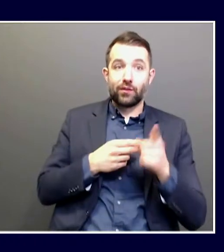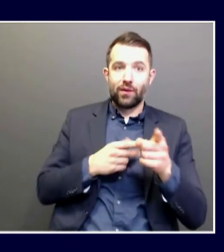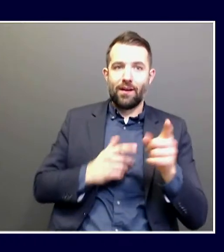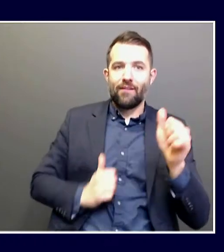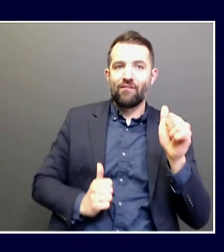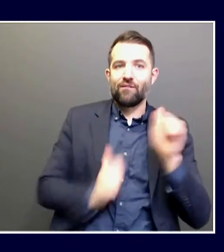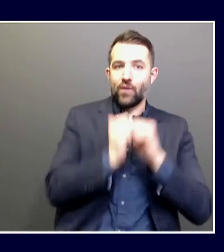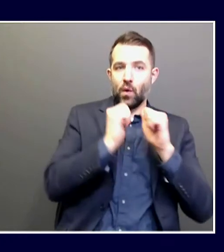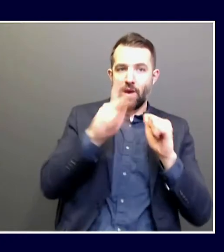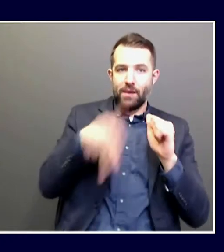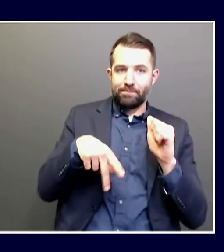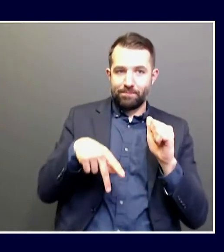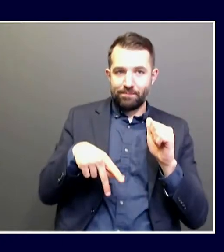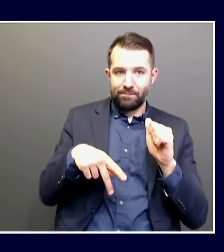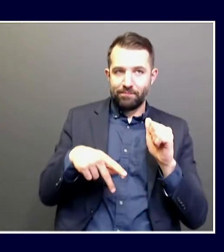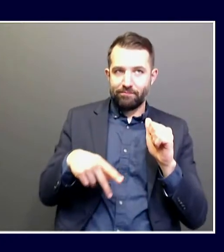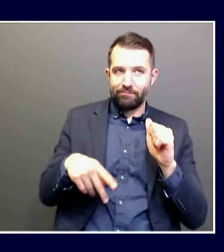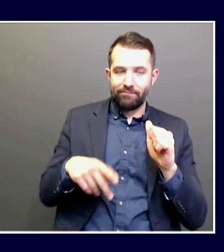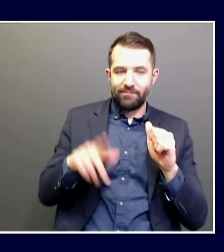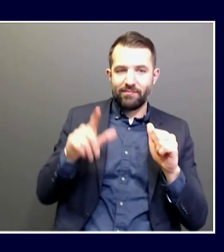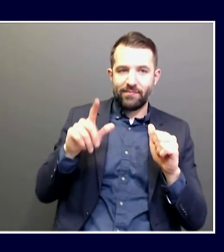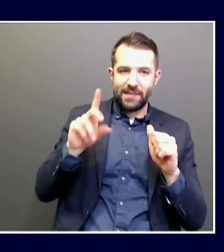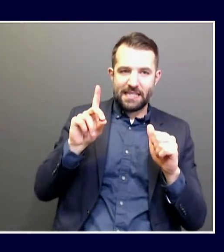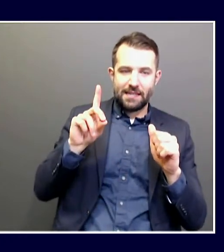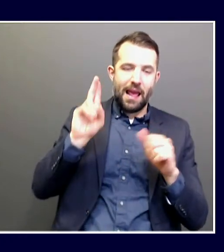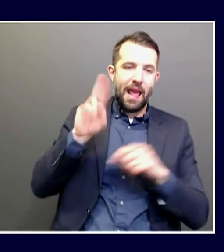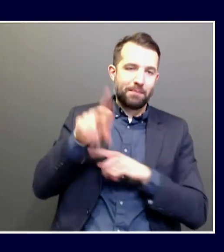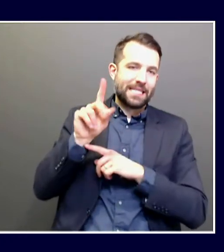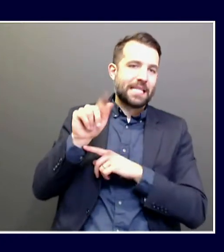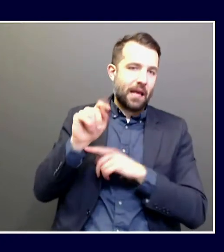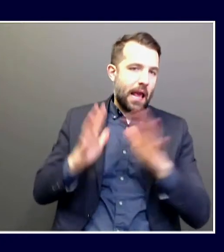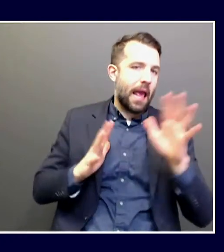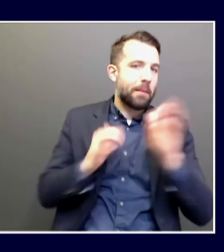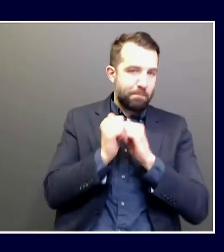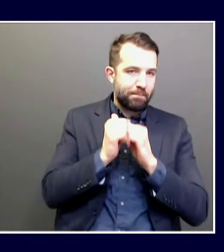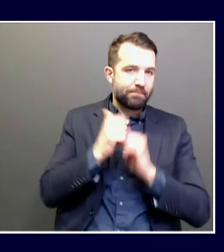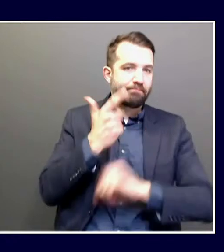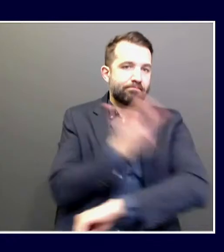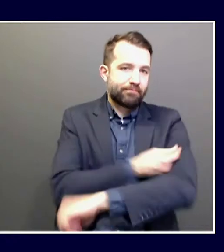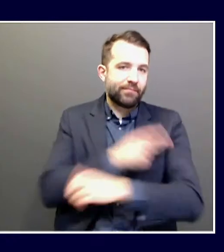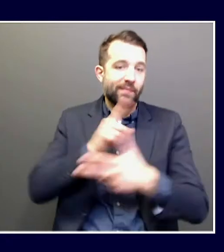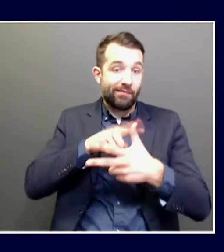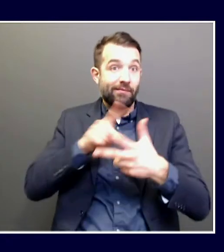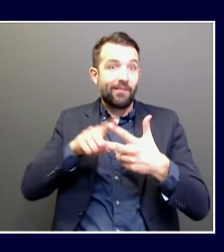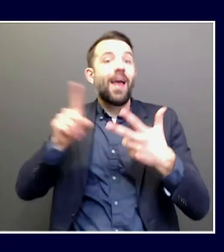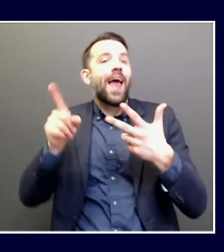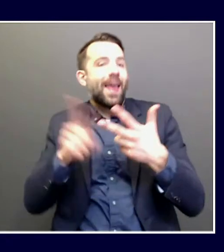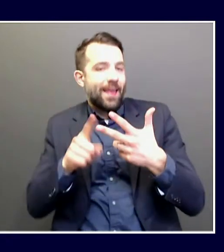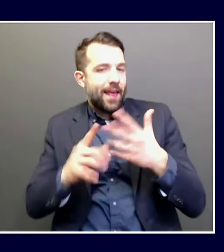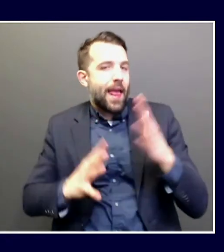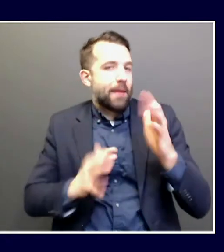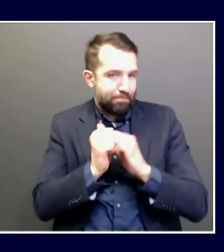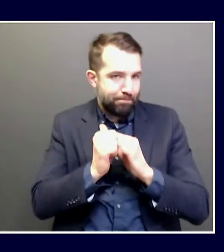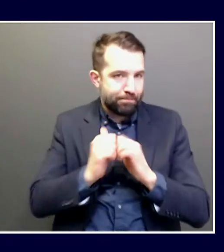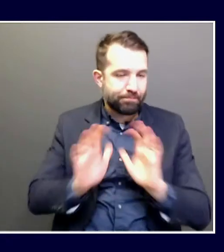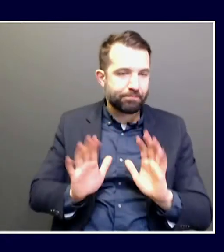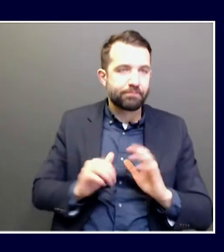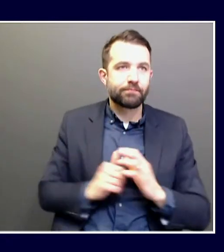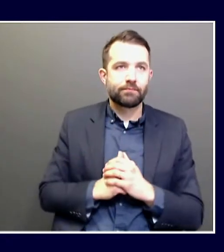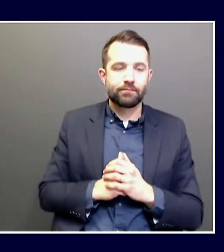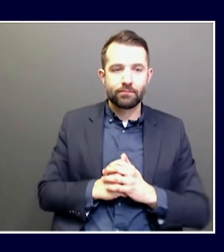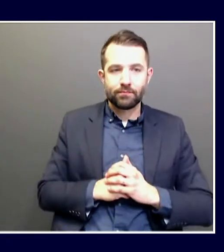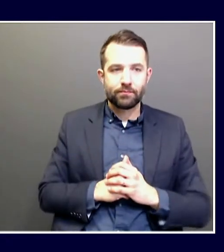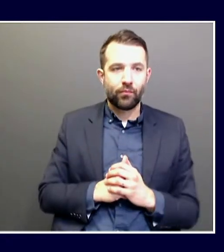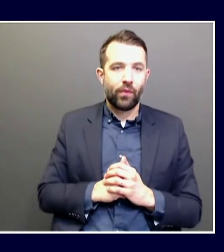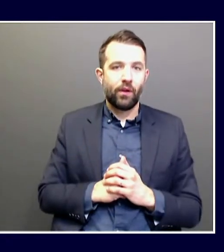fully protected and up to date, which entails having your first 2 shots plus your booster? Okay.